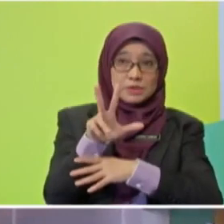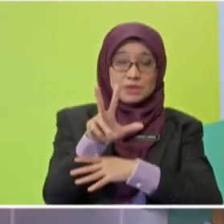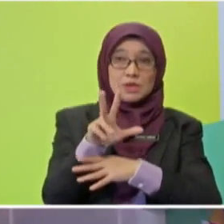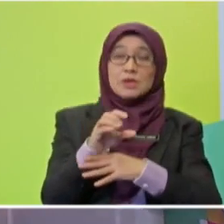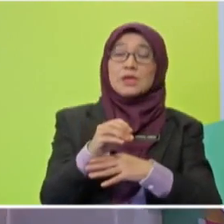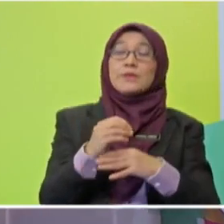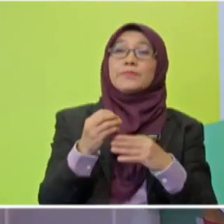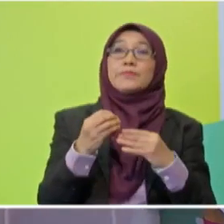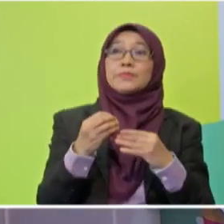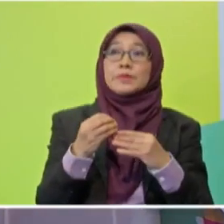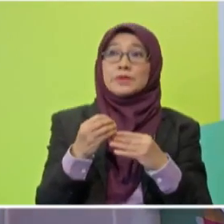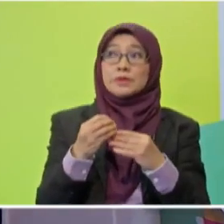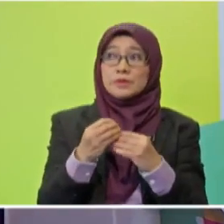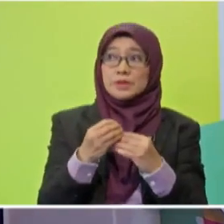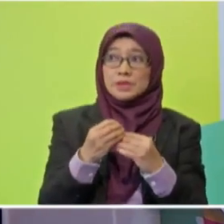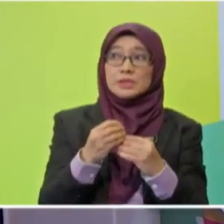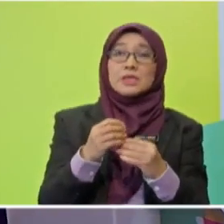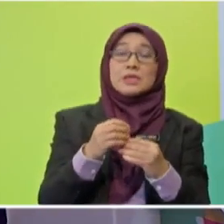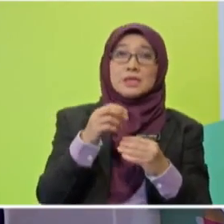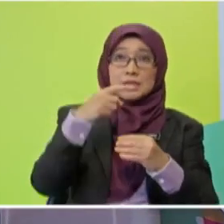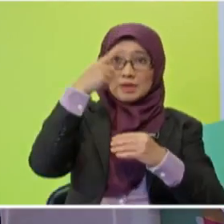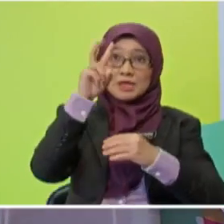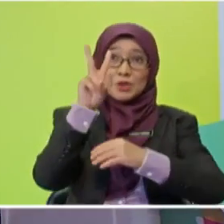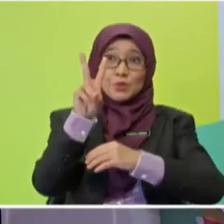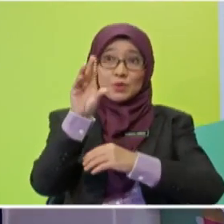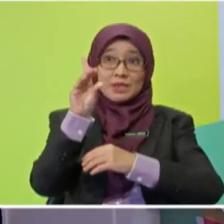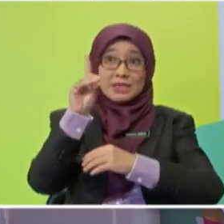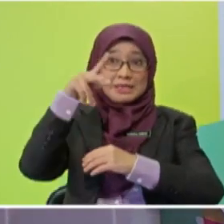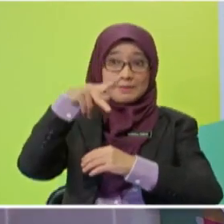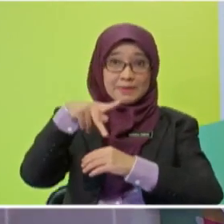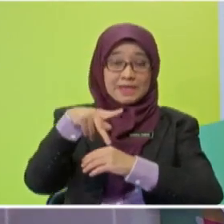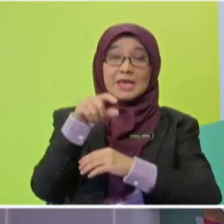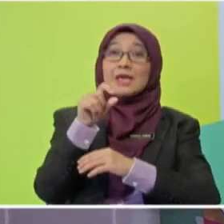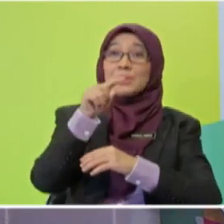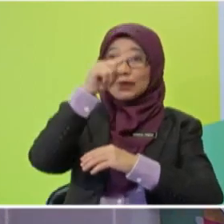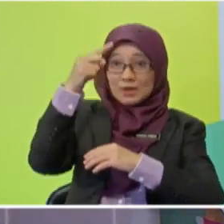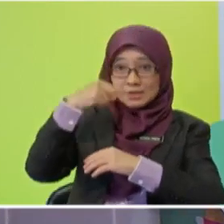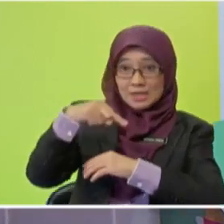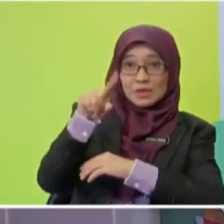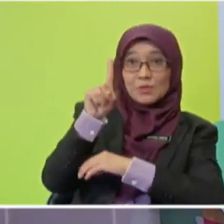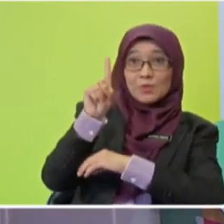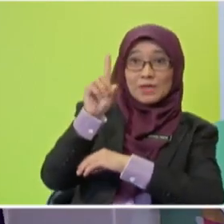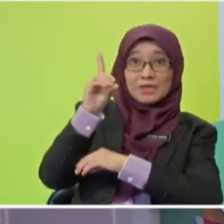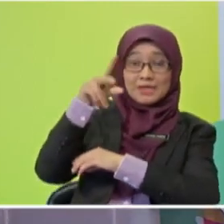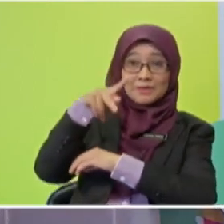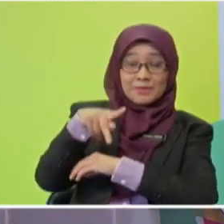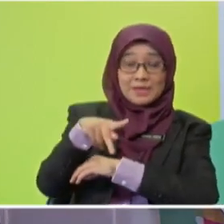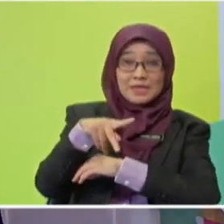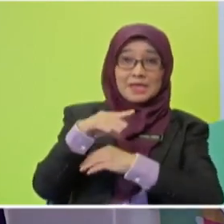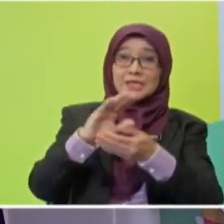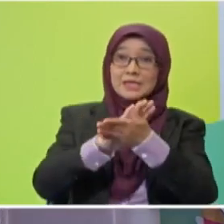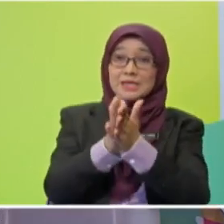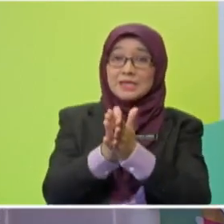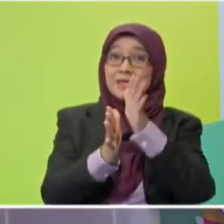Okay. So this is 2 places. This is 1 places, right? So altogether is 3. So 1,